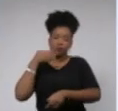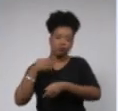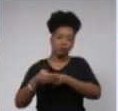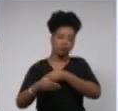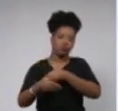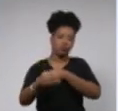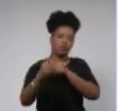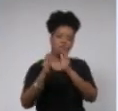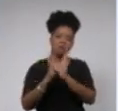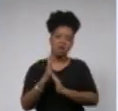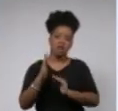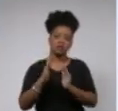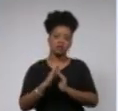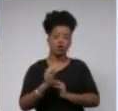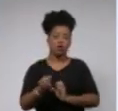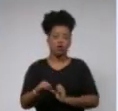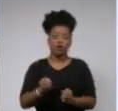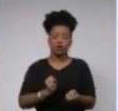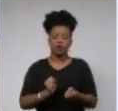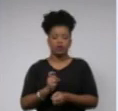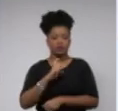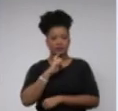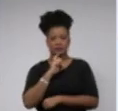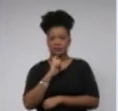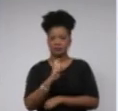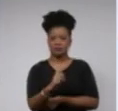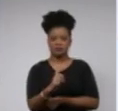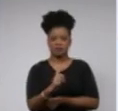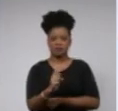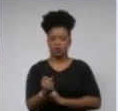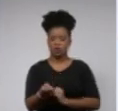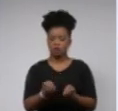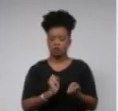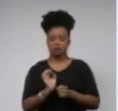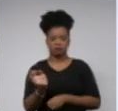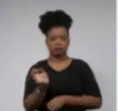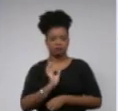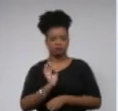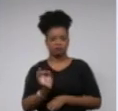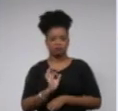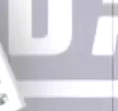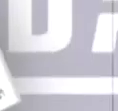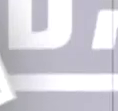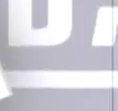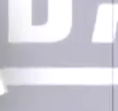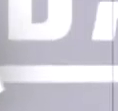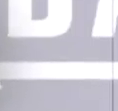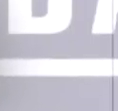This is all the information on the behavior of the pandemic in Cuba and the world.